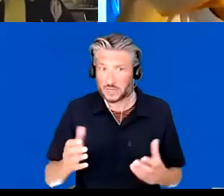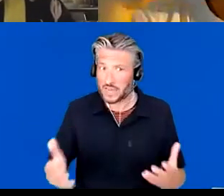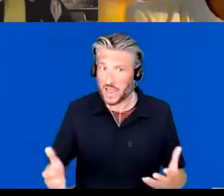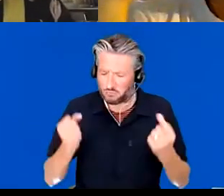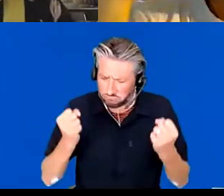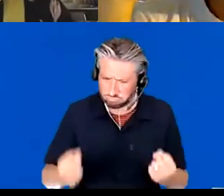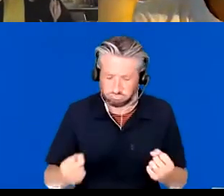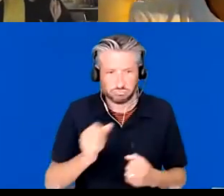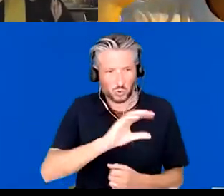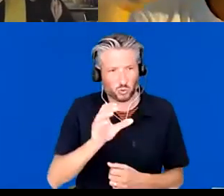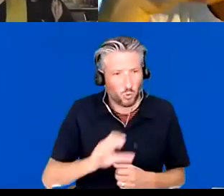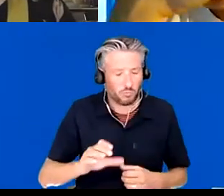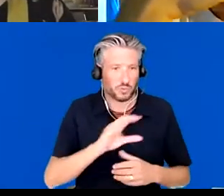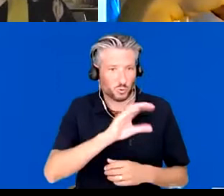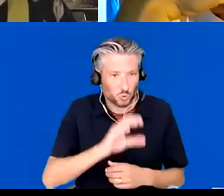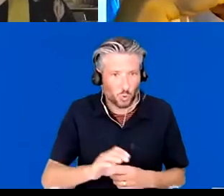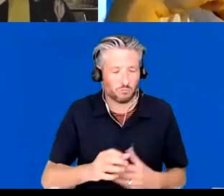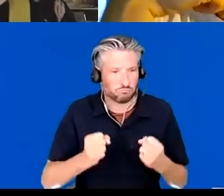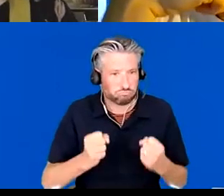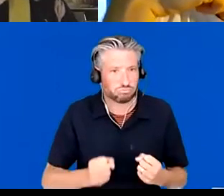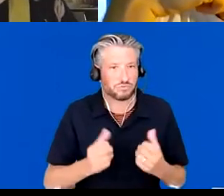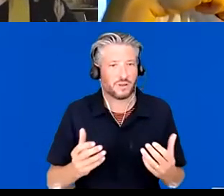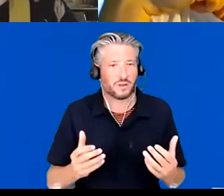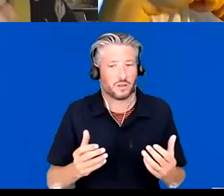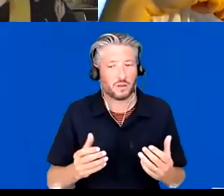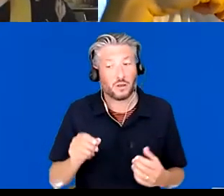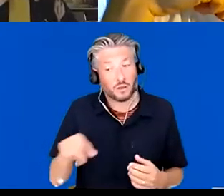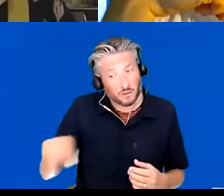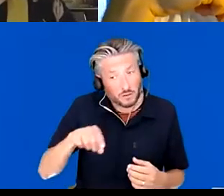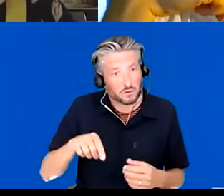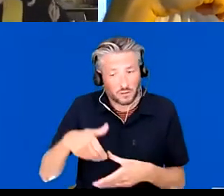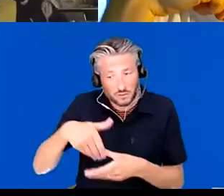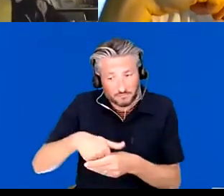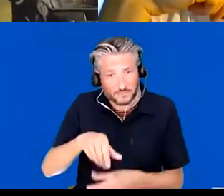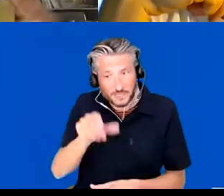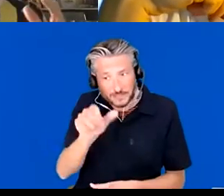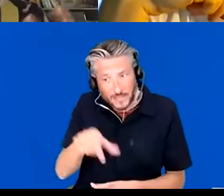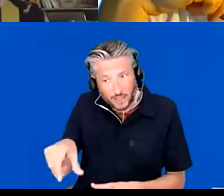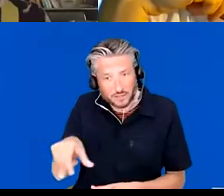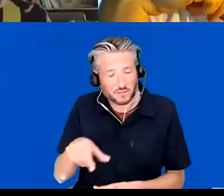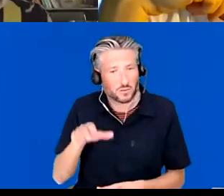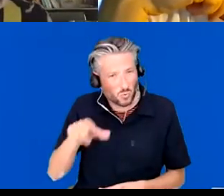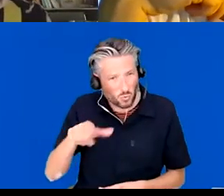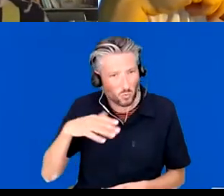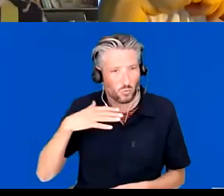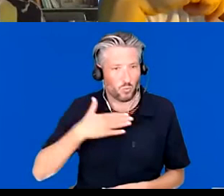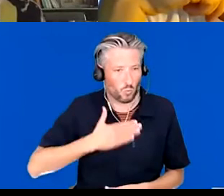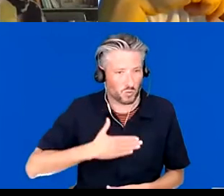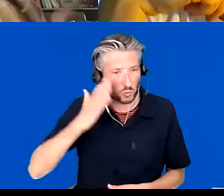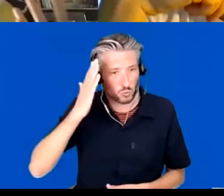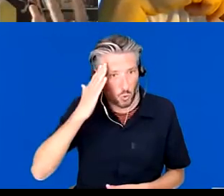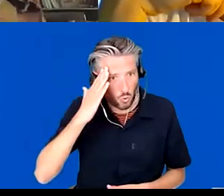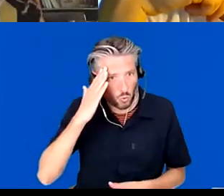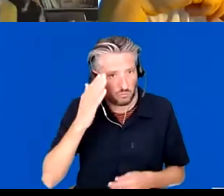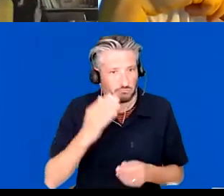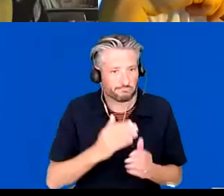of the delegates who said, please tell us what to expect, what to do, and how to do this. And I think